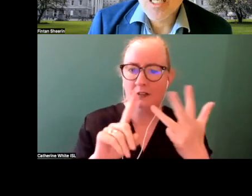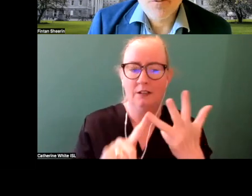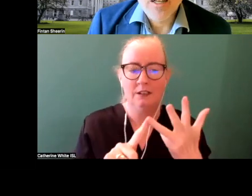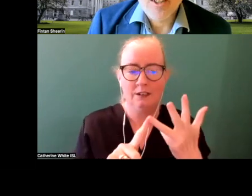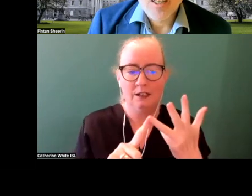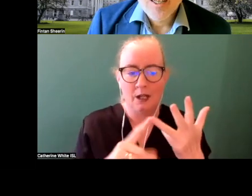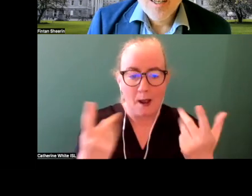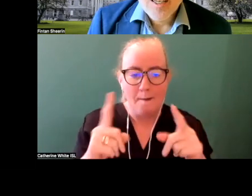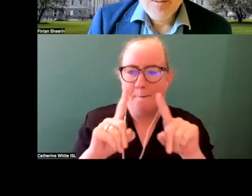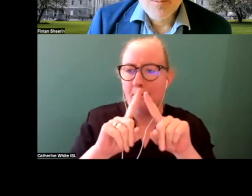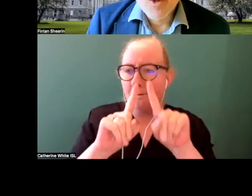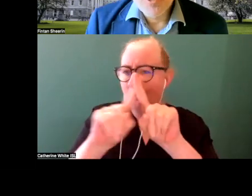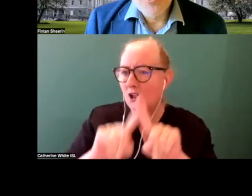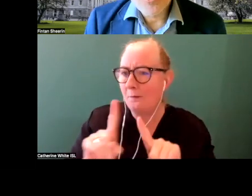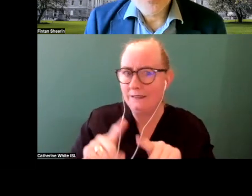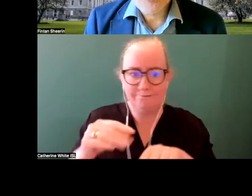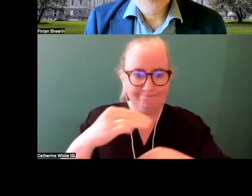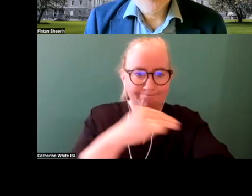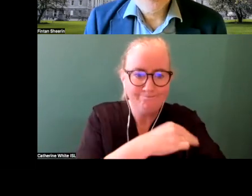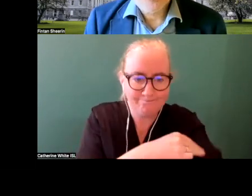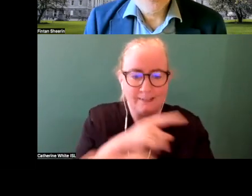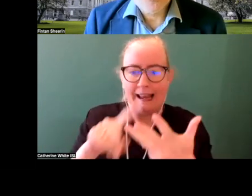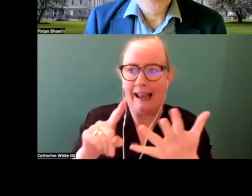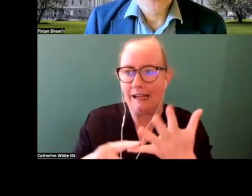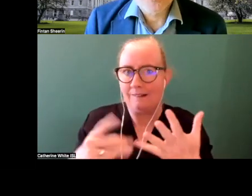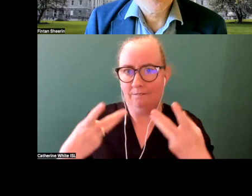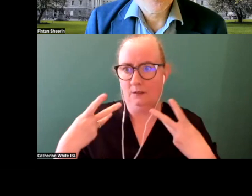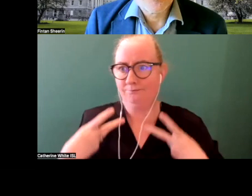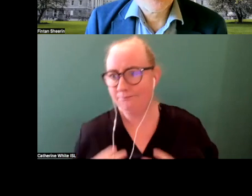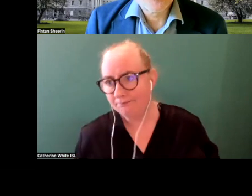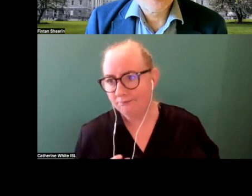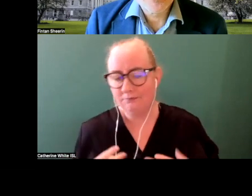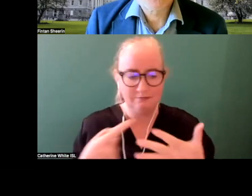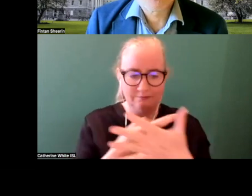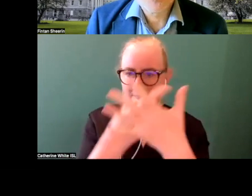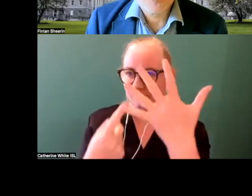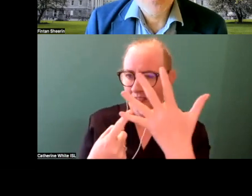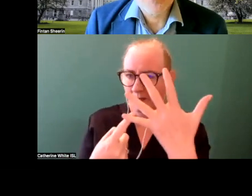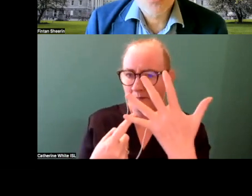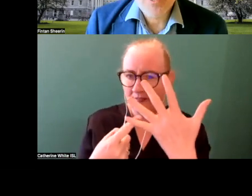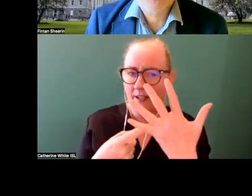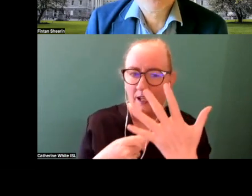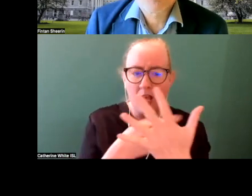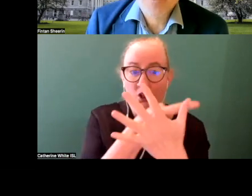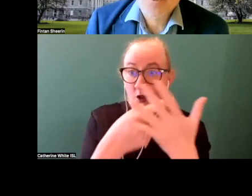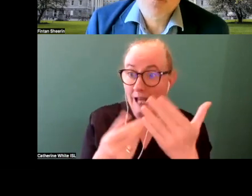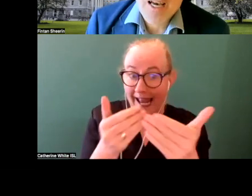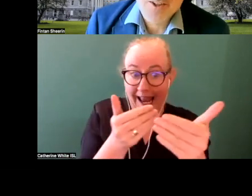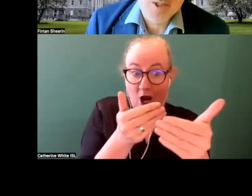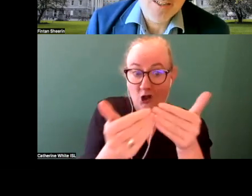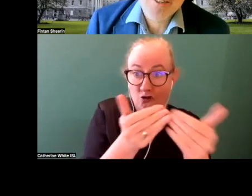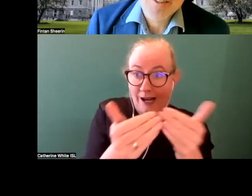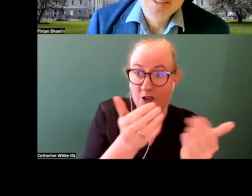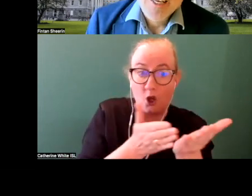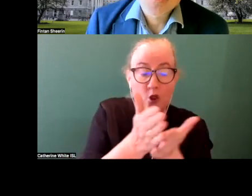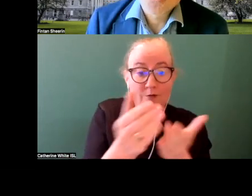multimorbidity and frailty. But when we look at whether these were being addressed through effective